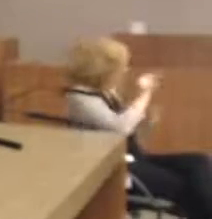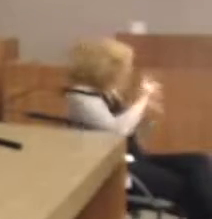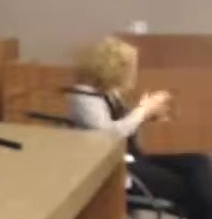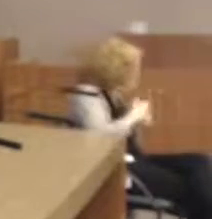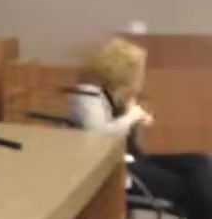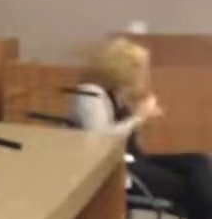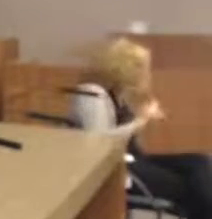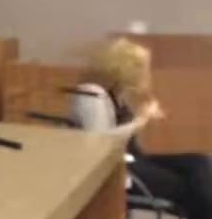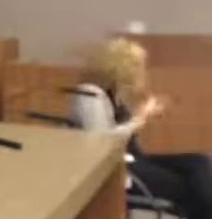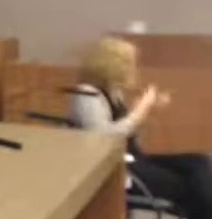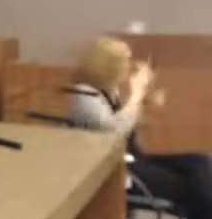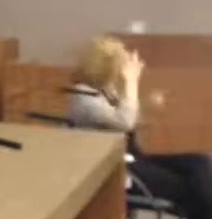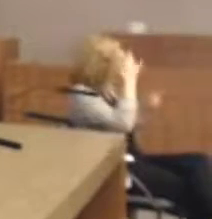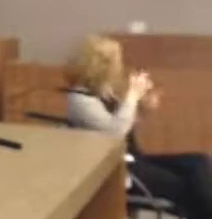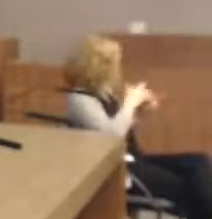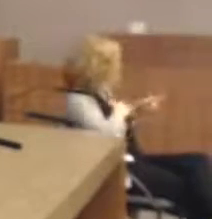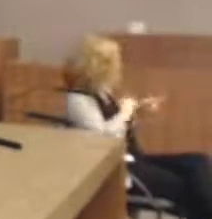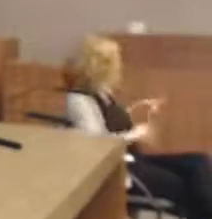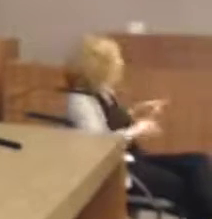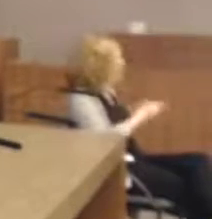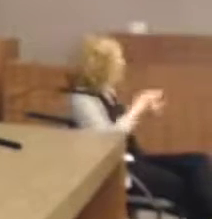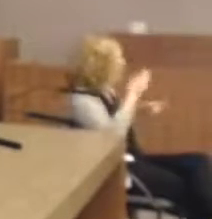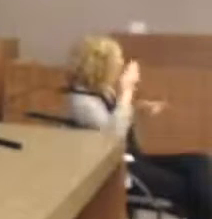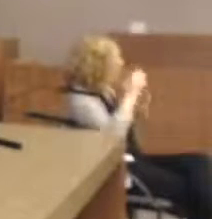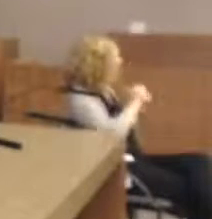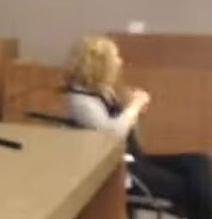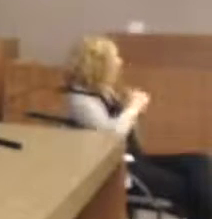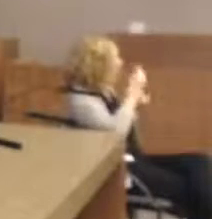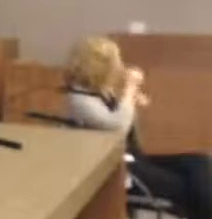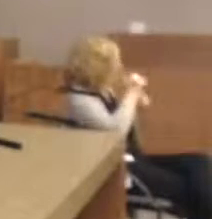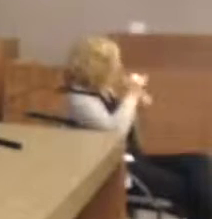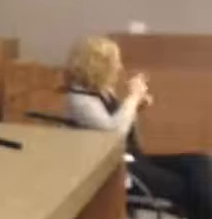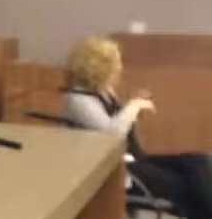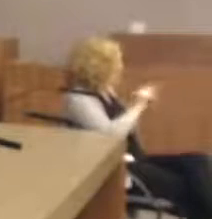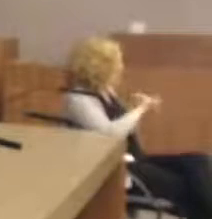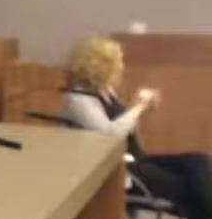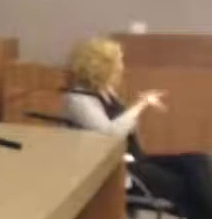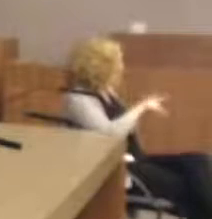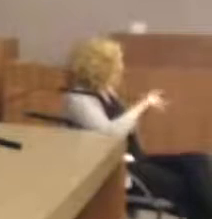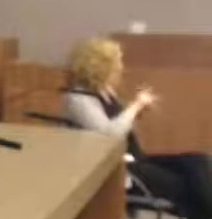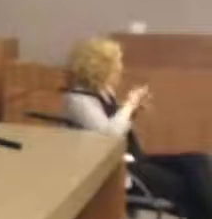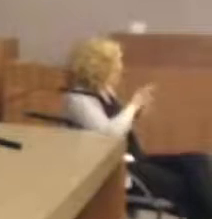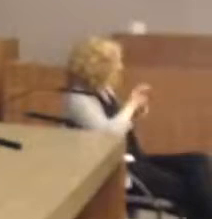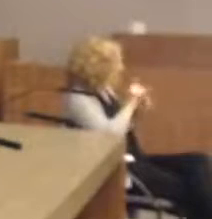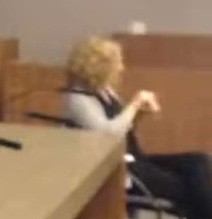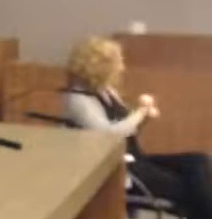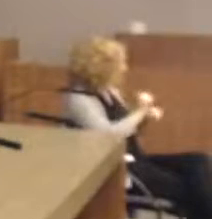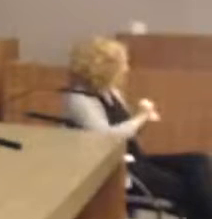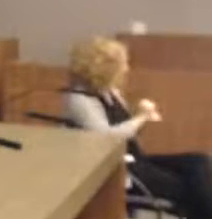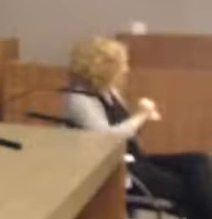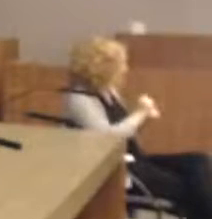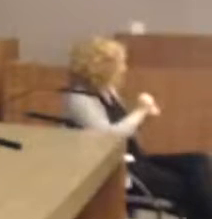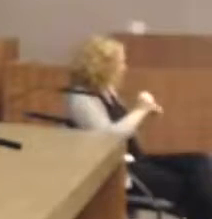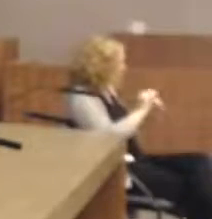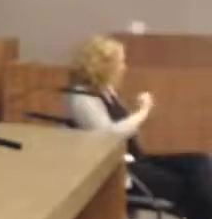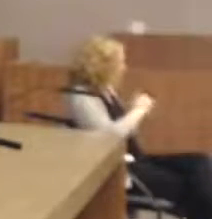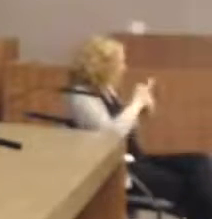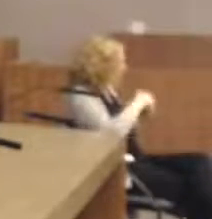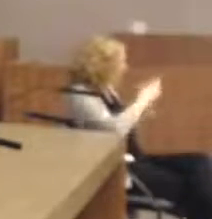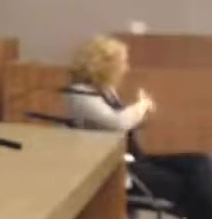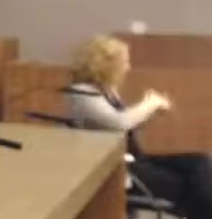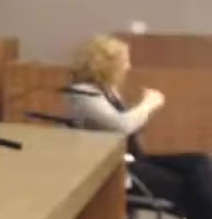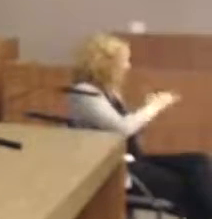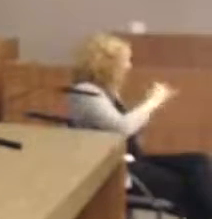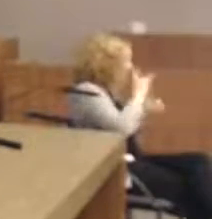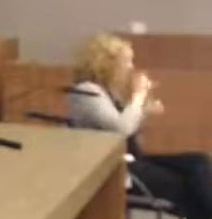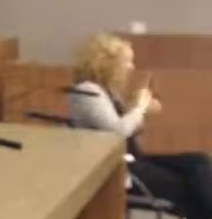angry? Why is that person so upset? How come that person can't function and go to work anymore? How come that person can't be with their kids anymore? How come they